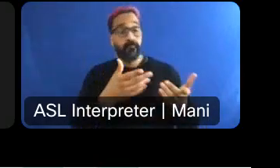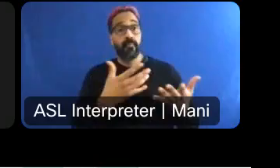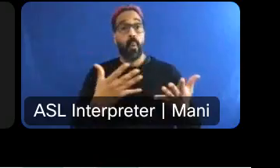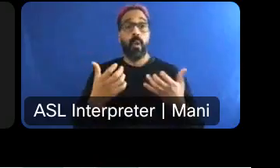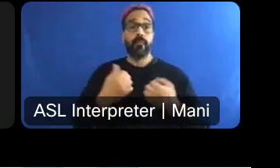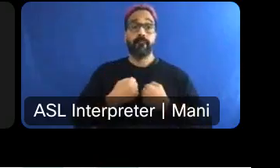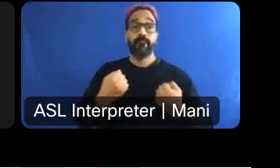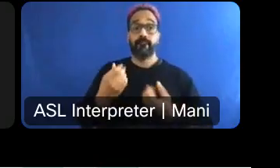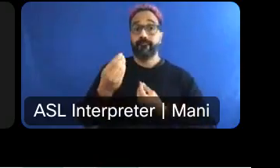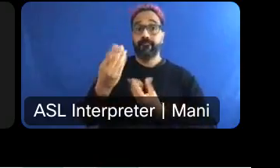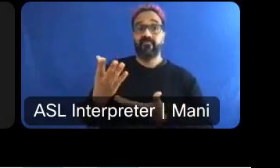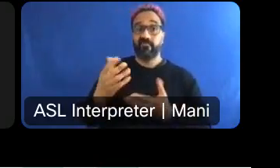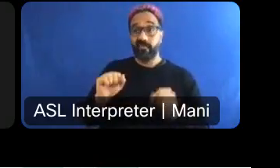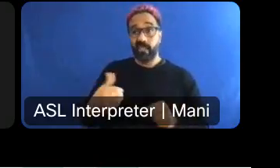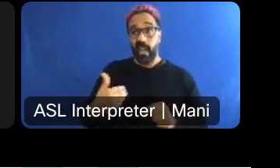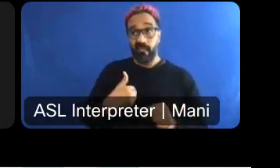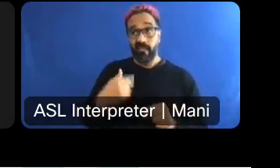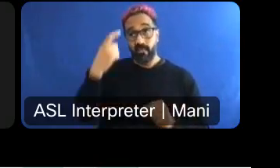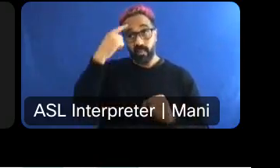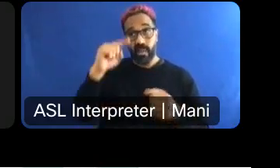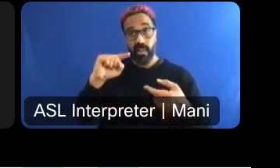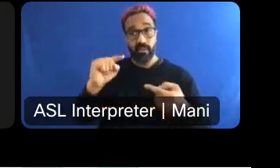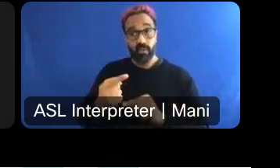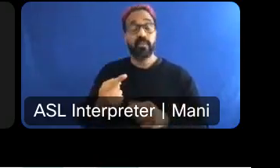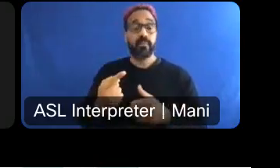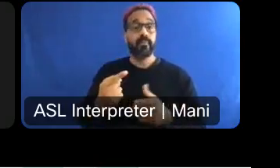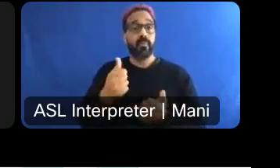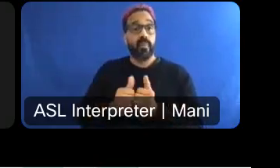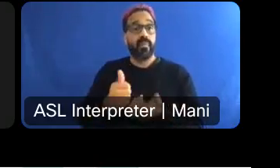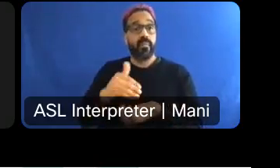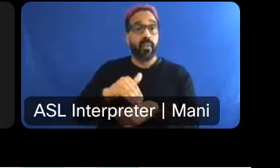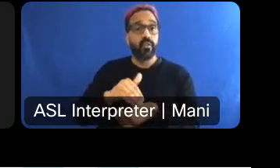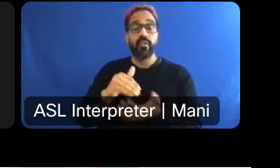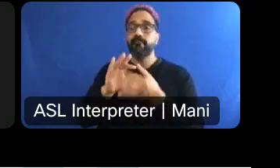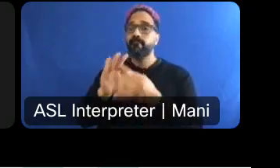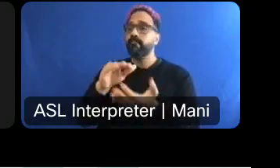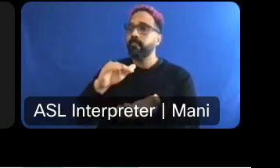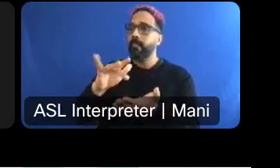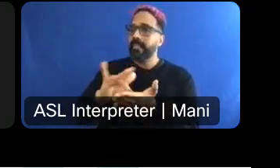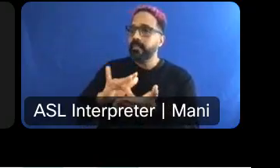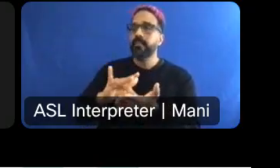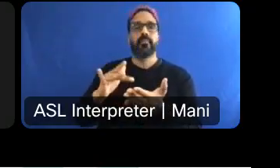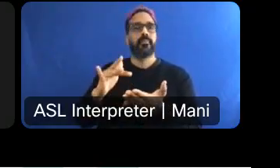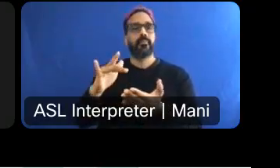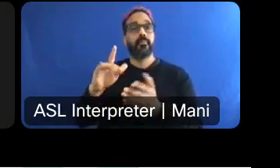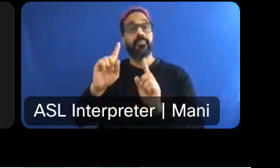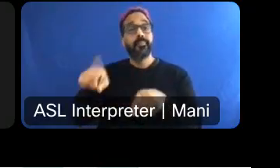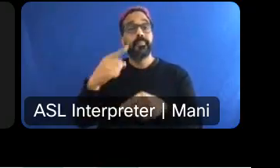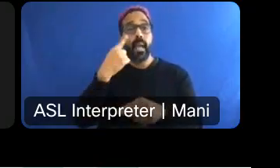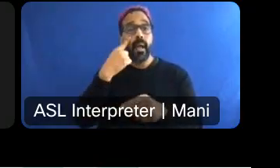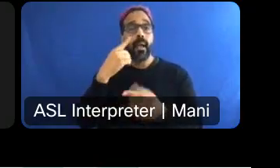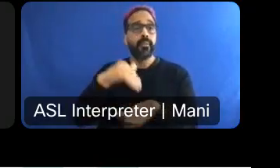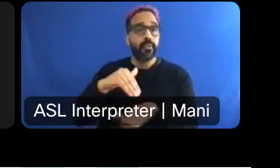potential brain injury, especially if they're discussing medication options, attending eye doctor appointments